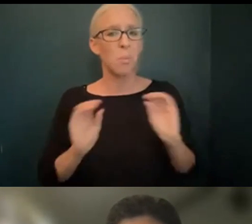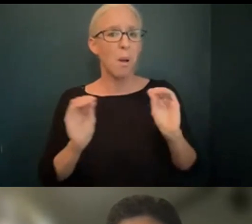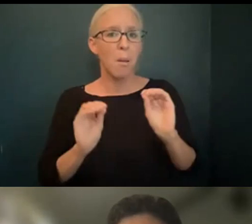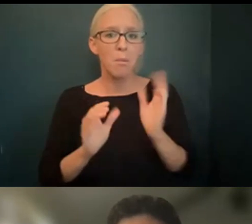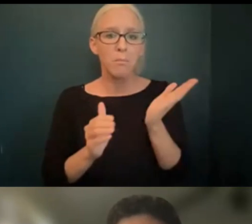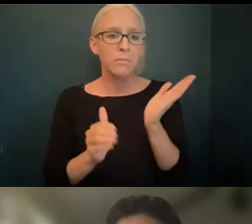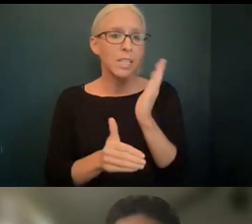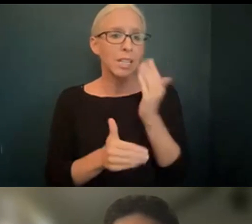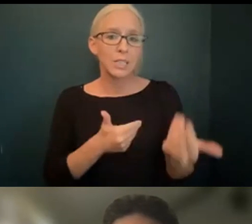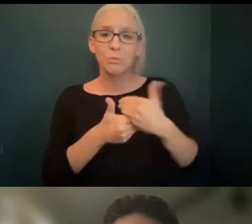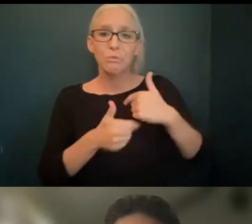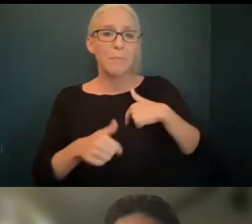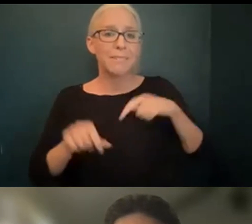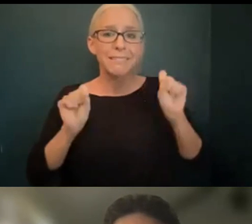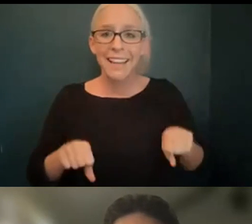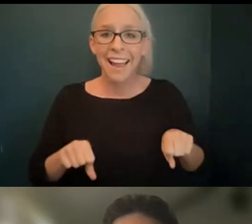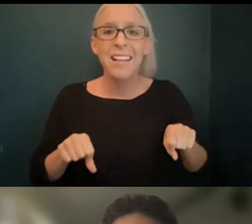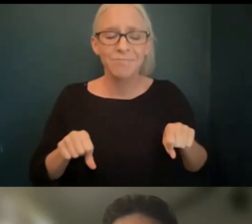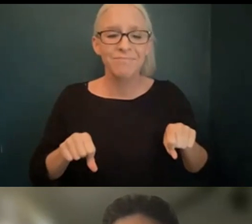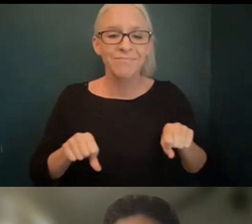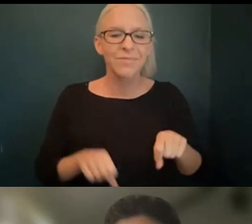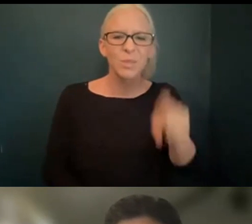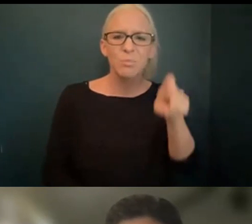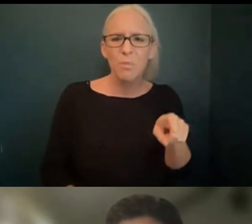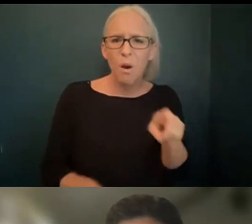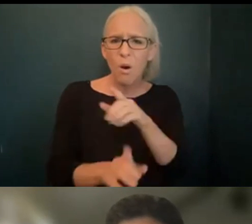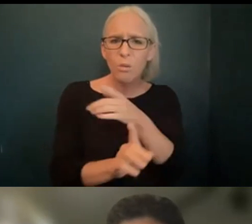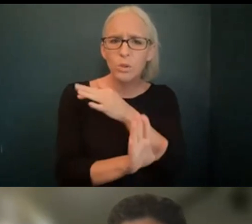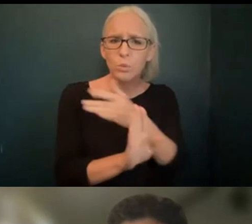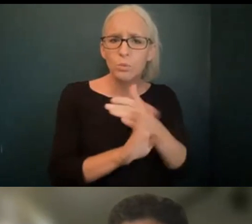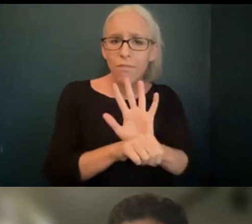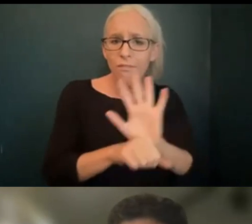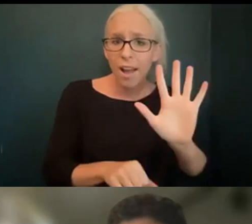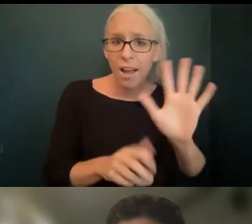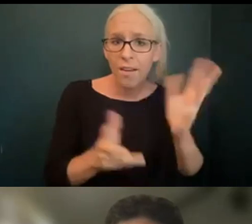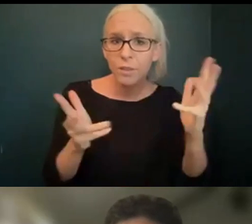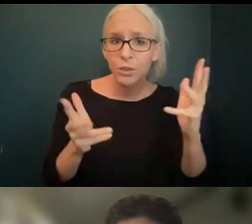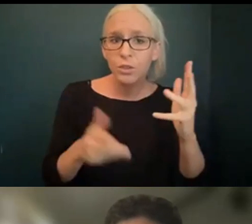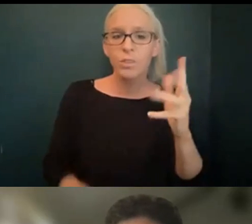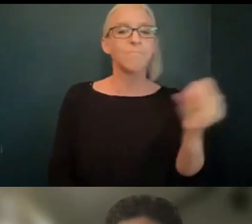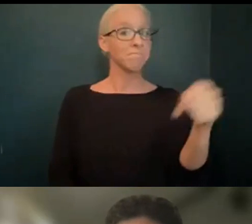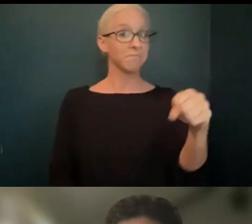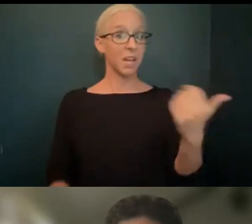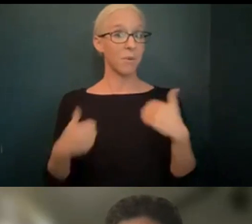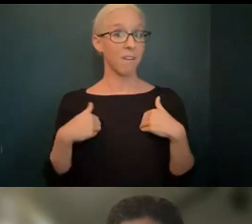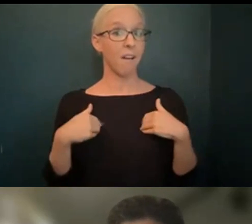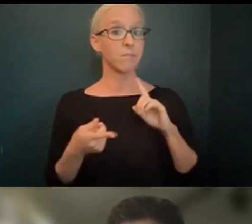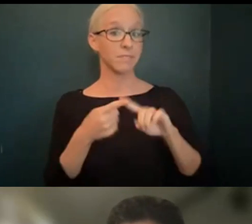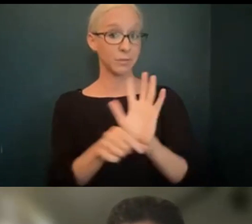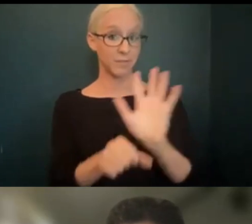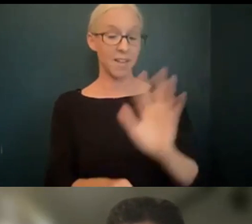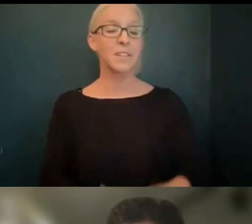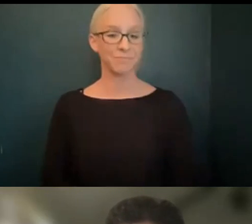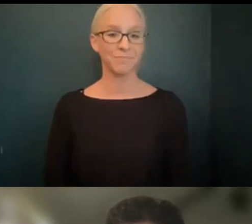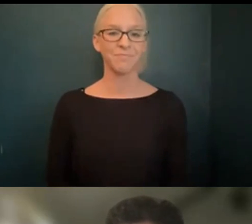up. And we're supposed to go till 5 o'clock. Is that correct? Yeah, we have 5 o'clock. Yeah.